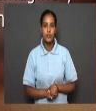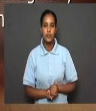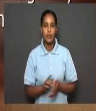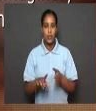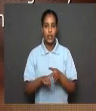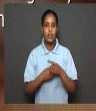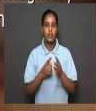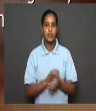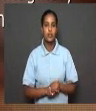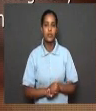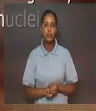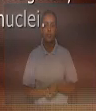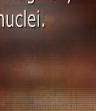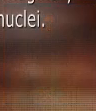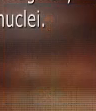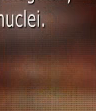Begin.